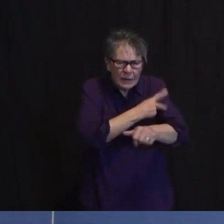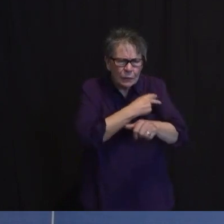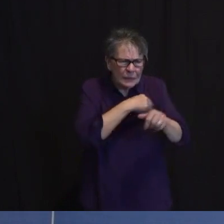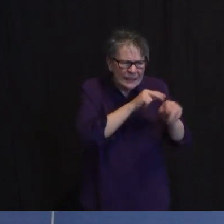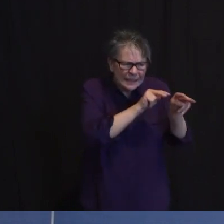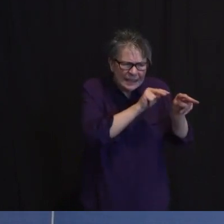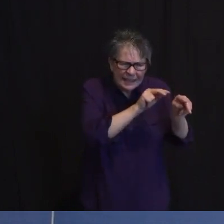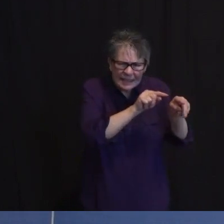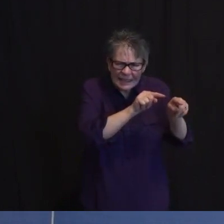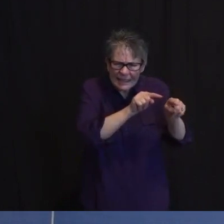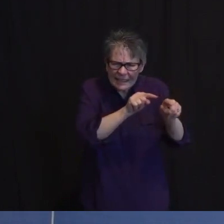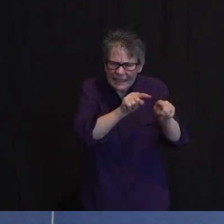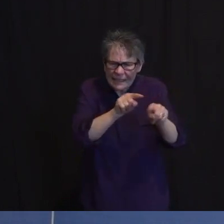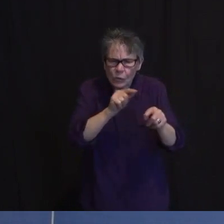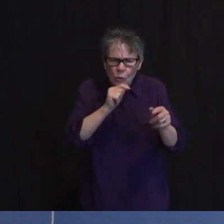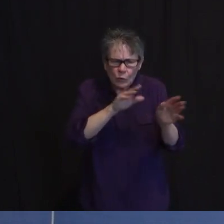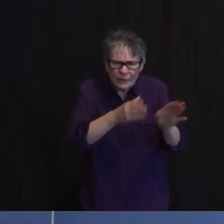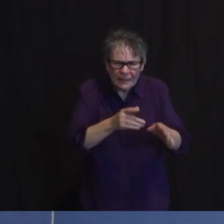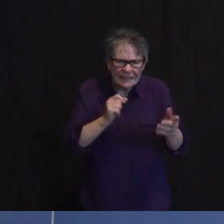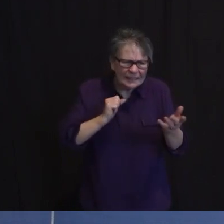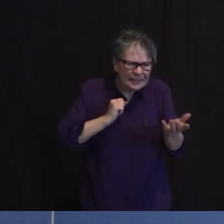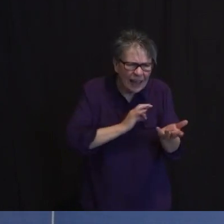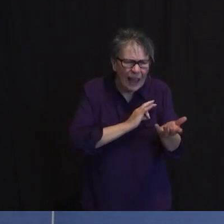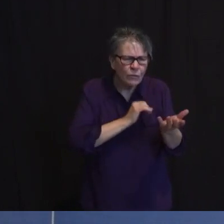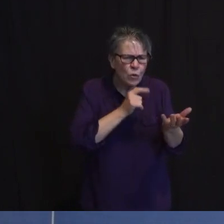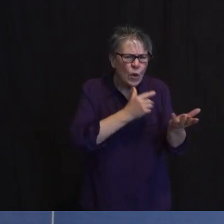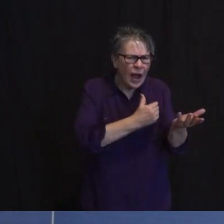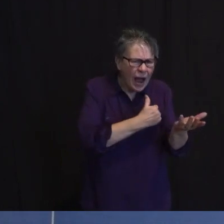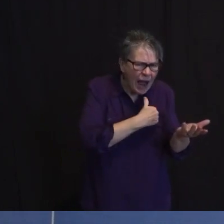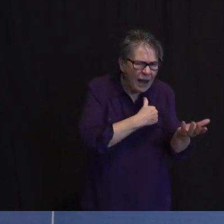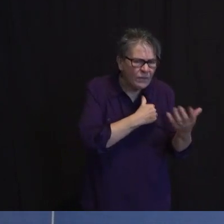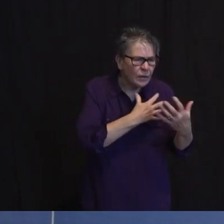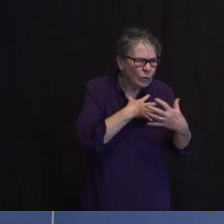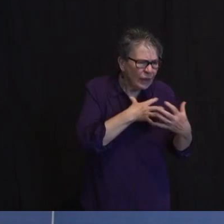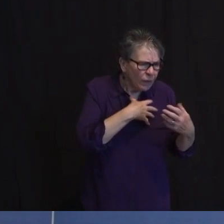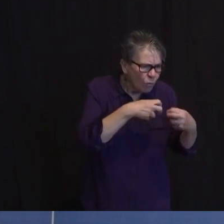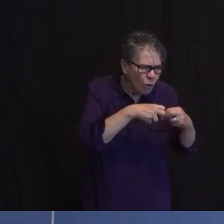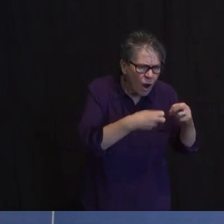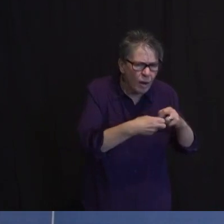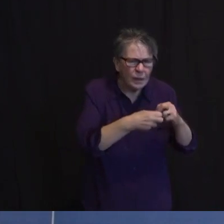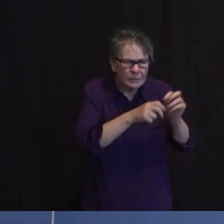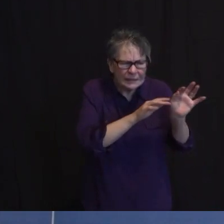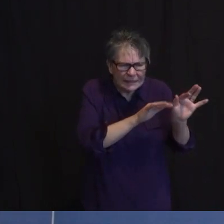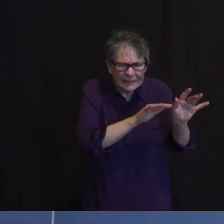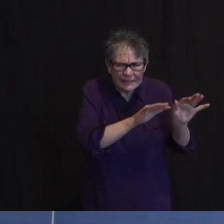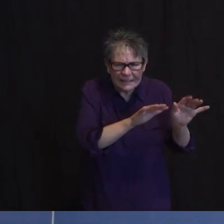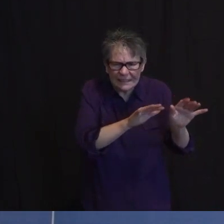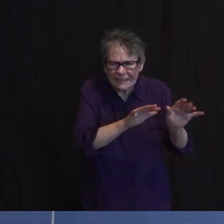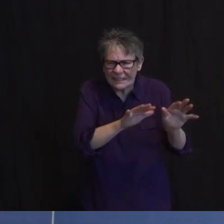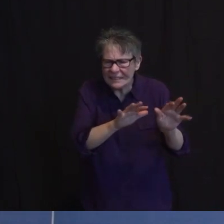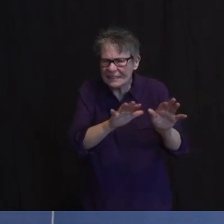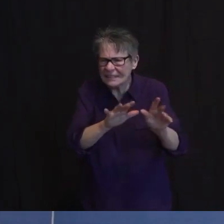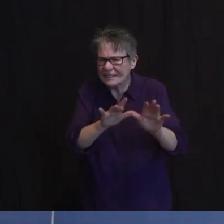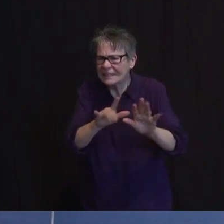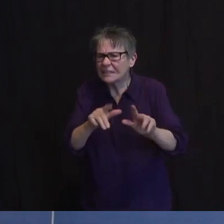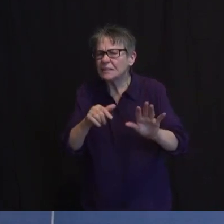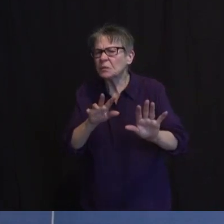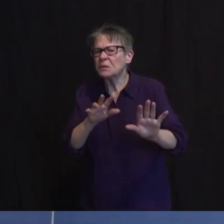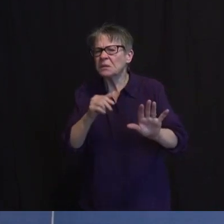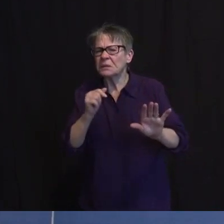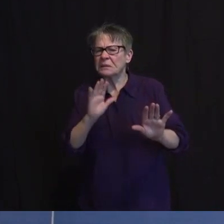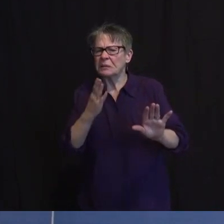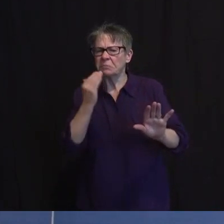is exhibiting respiratory symptoms. We know how many deaths have occurred